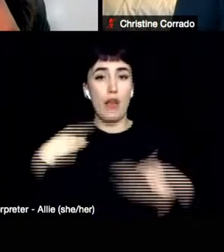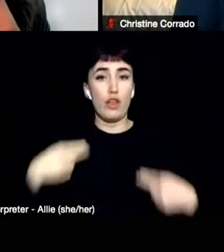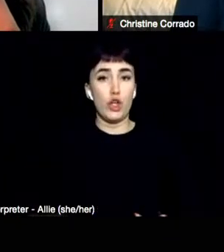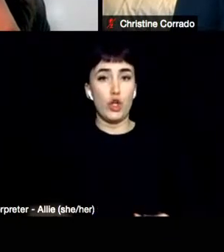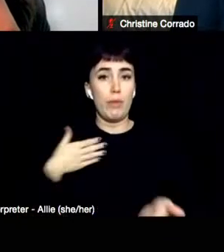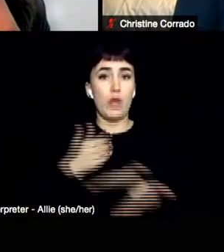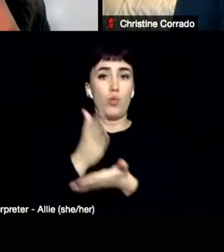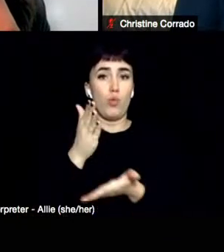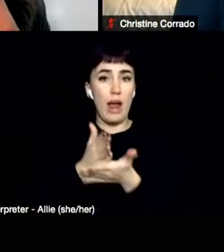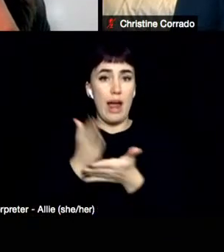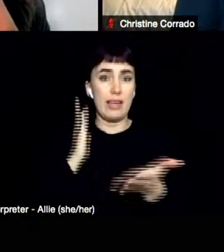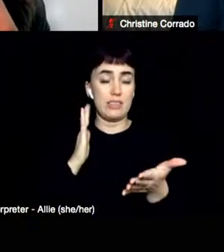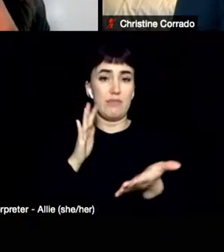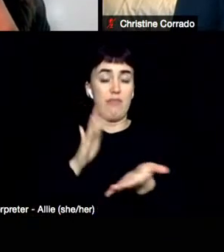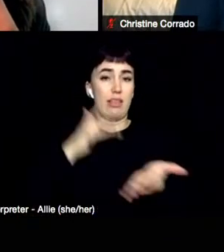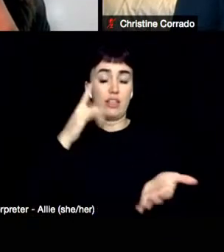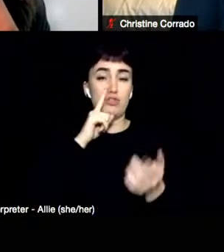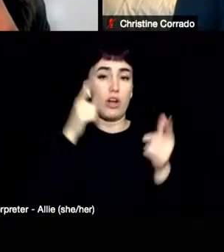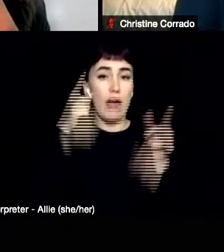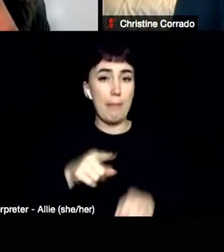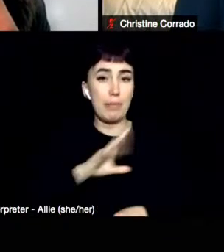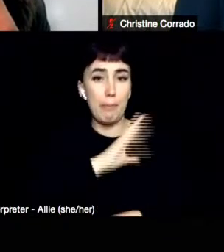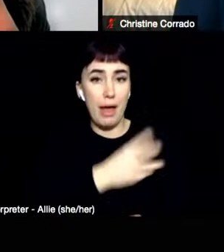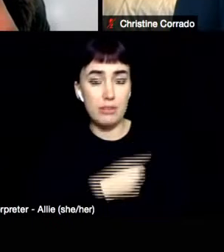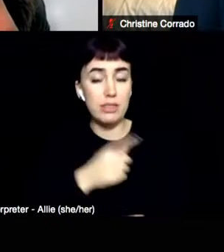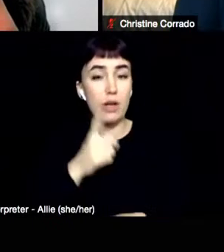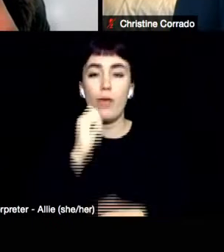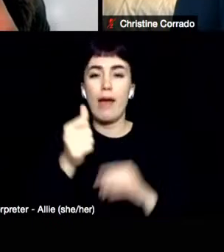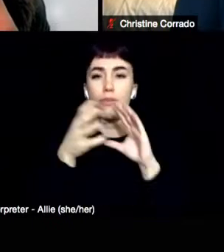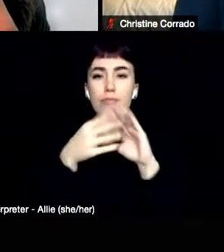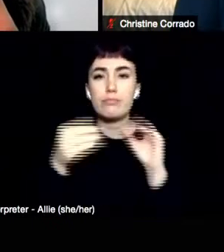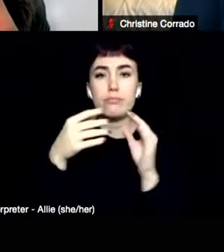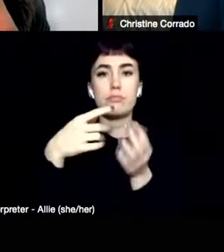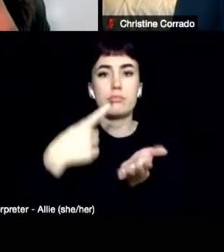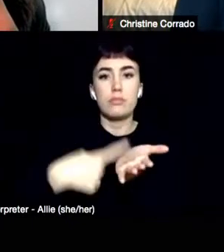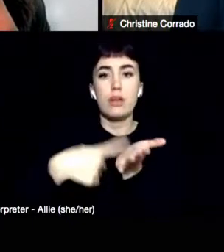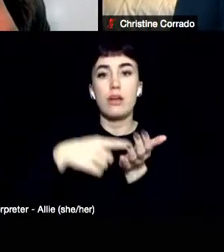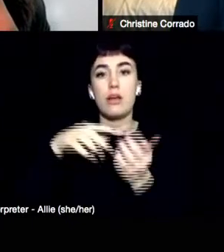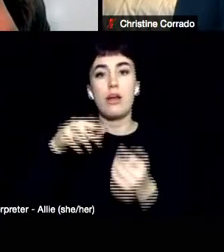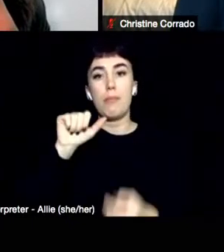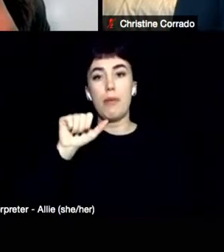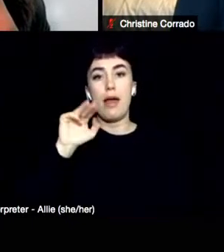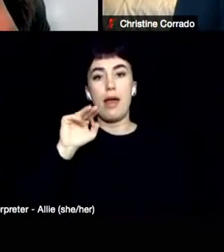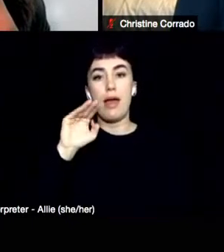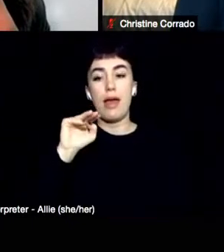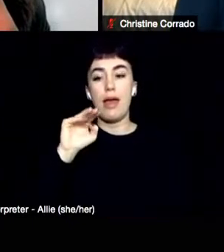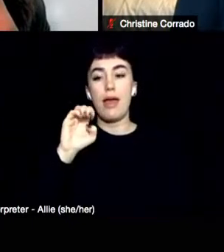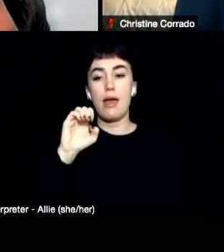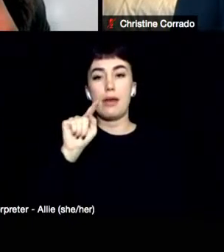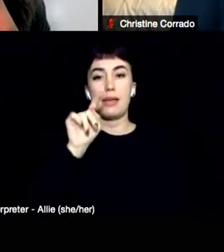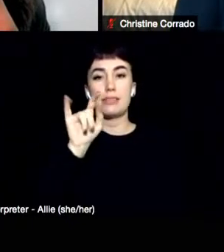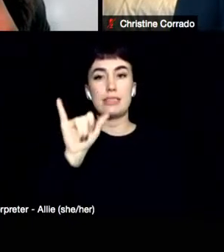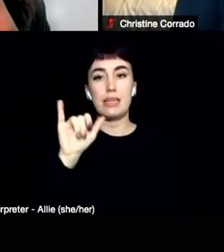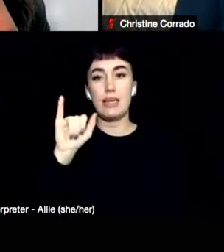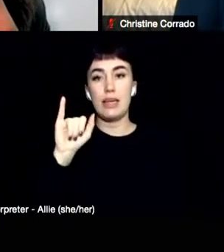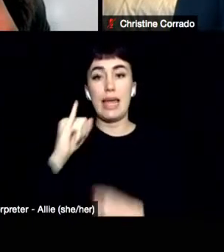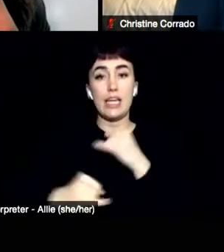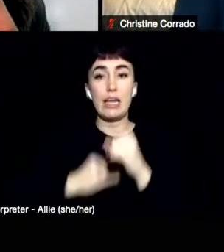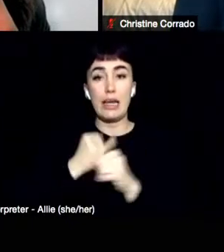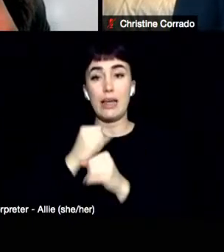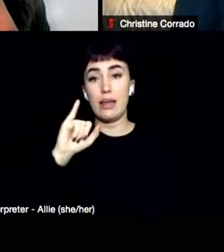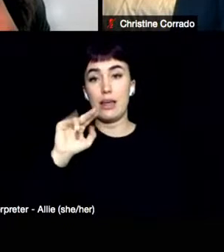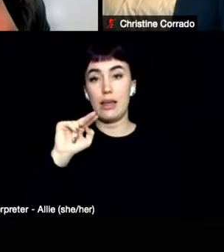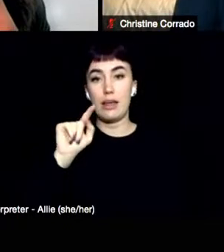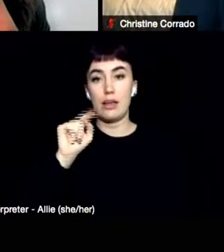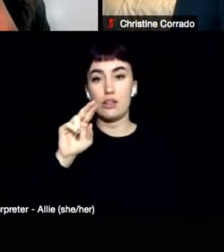now in Palestine. We haven't spoken about Amnesty International, but we should, and we should think about it